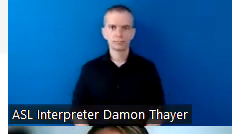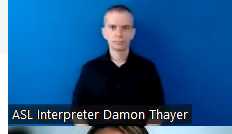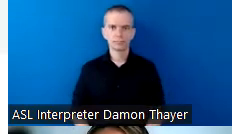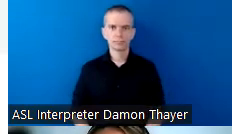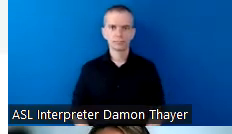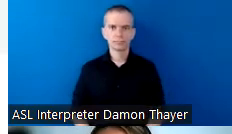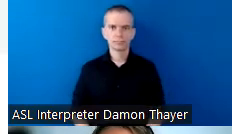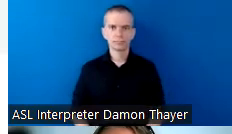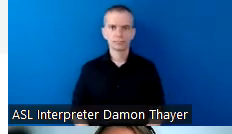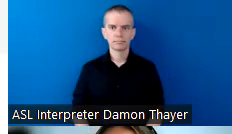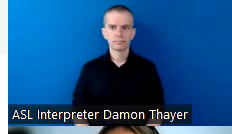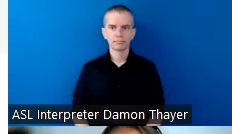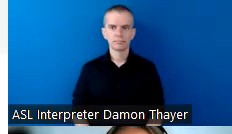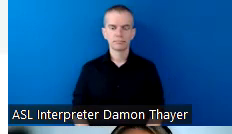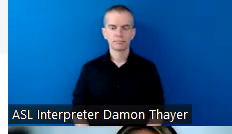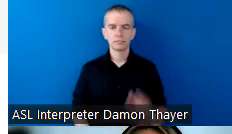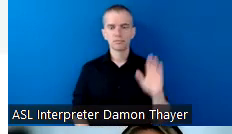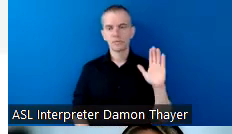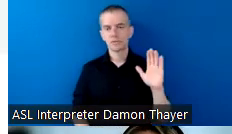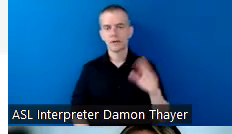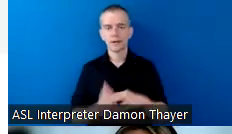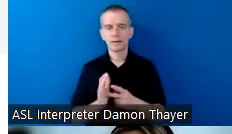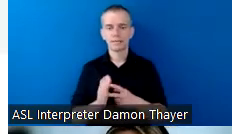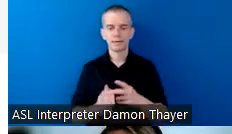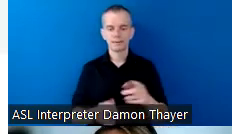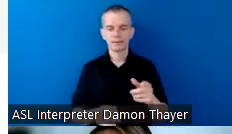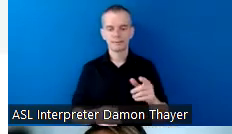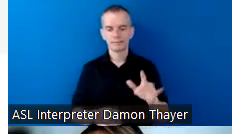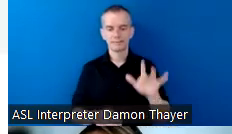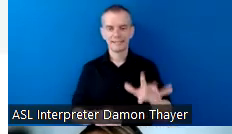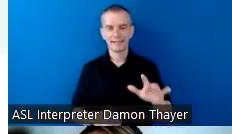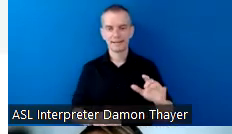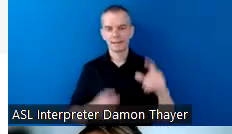And when I say raise your hand, it could be your virtual hand or your real hand if your camera is up.